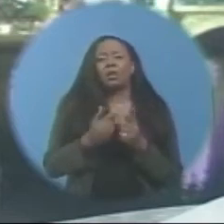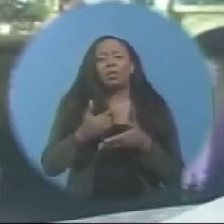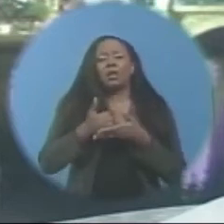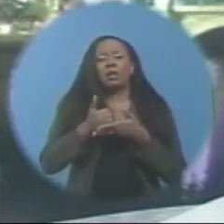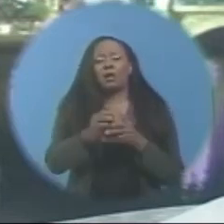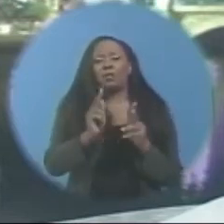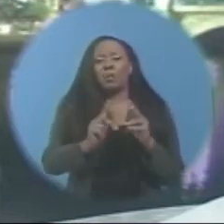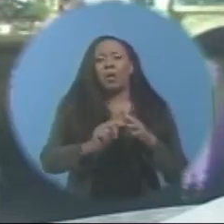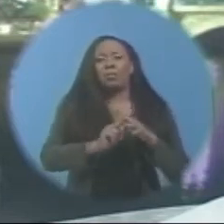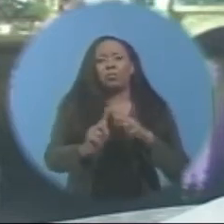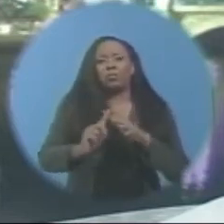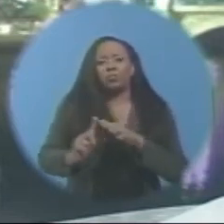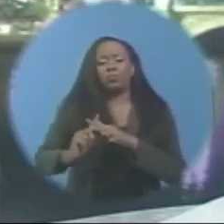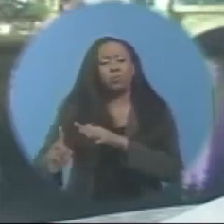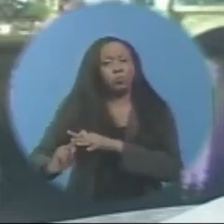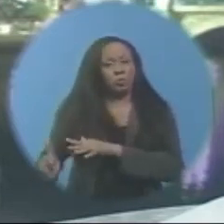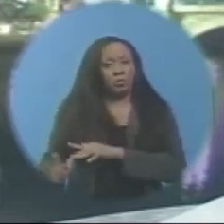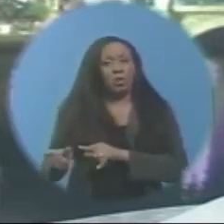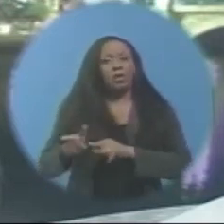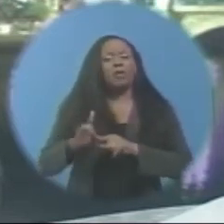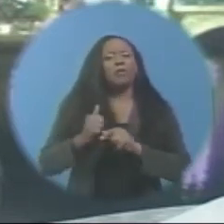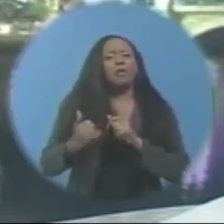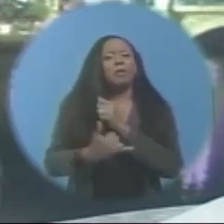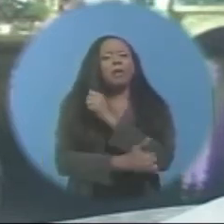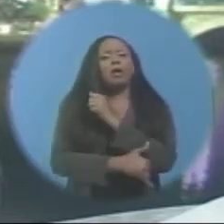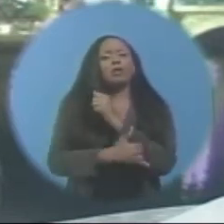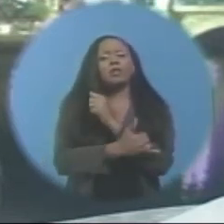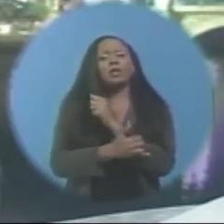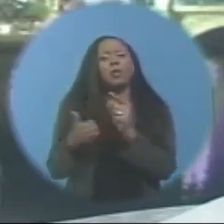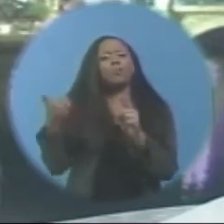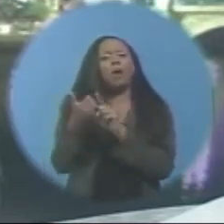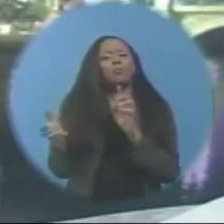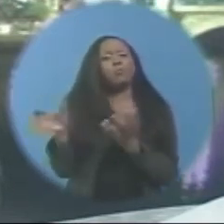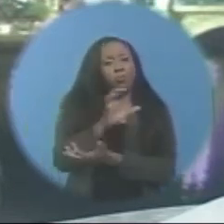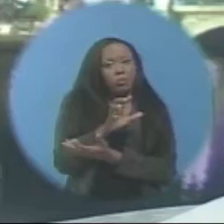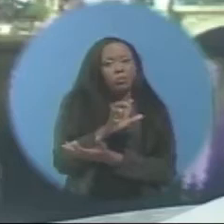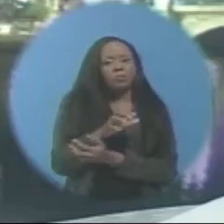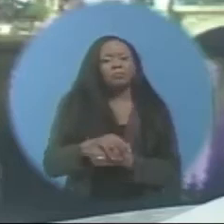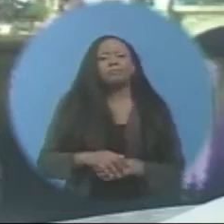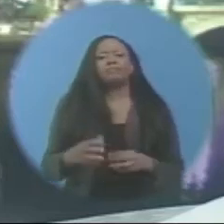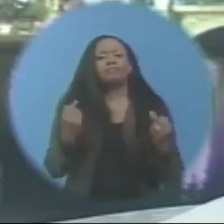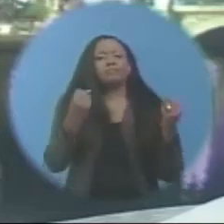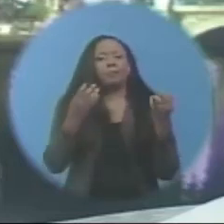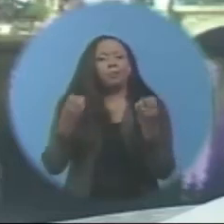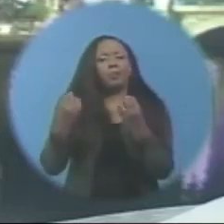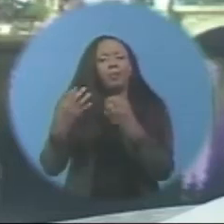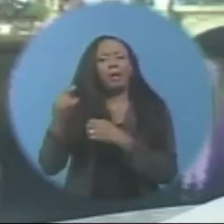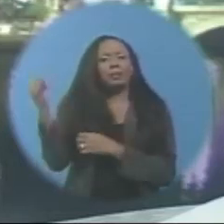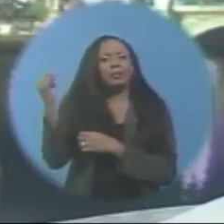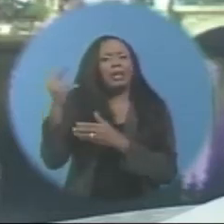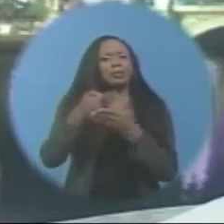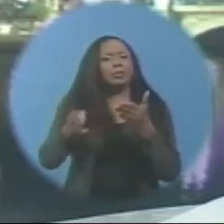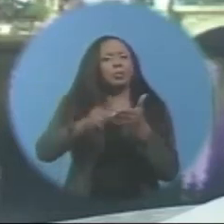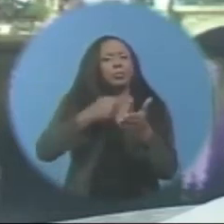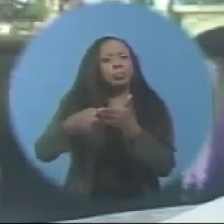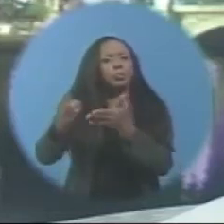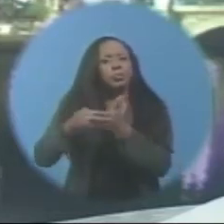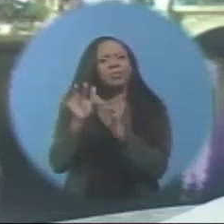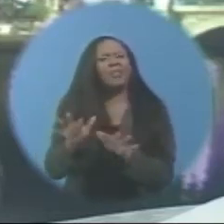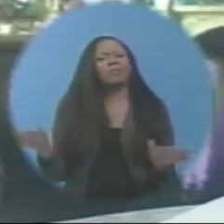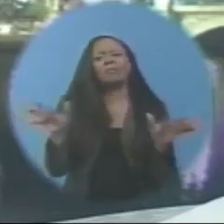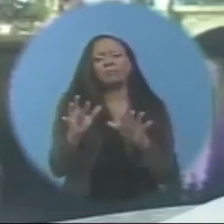islands following the passing of Hurricane Irma. Hundreds of regional flights were cancelled, leaving thousands stranded in the